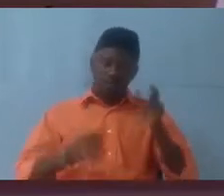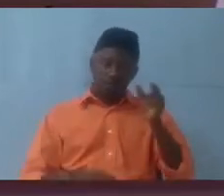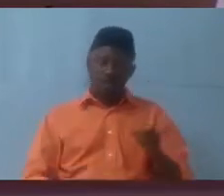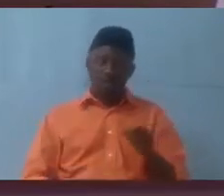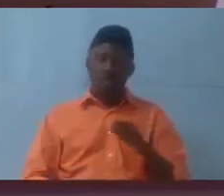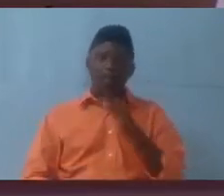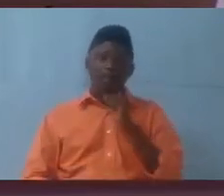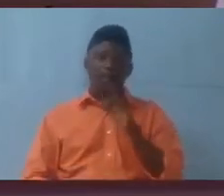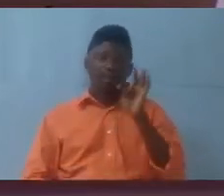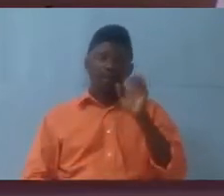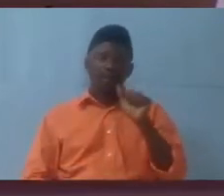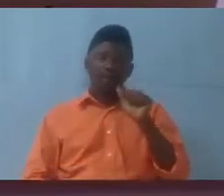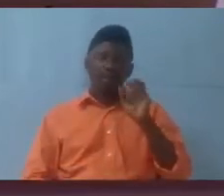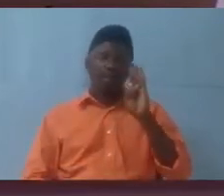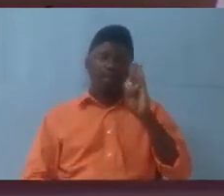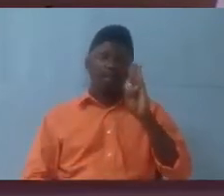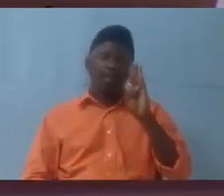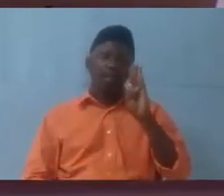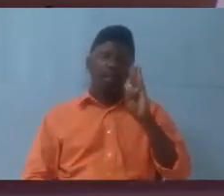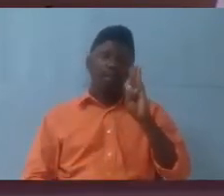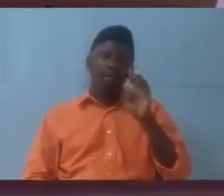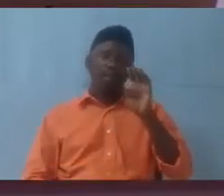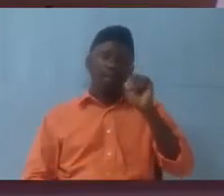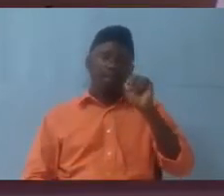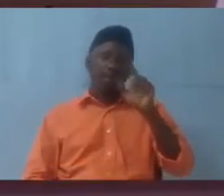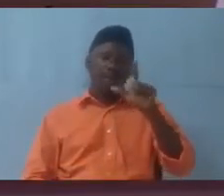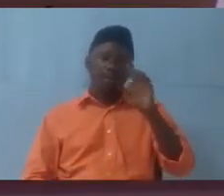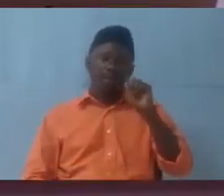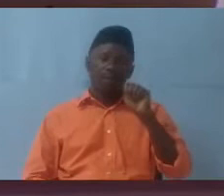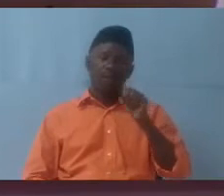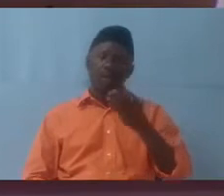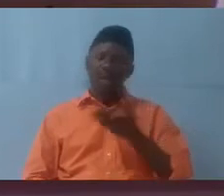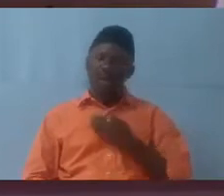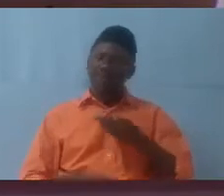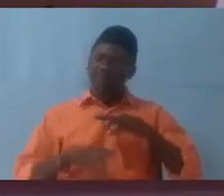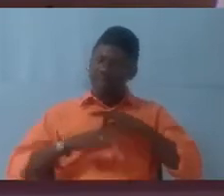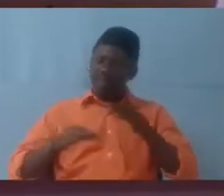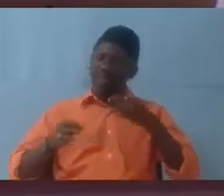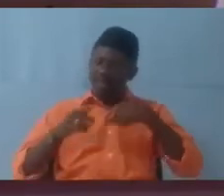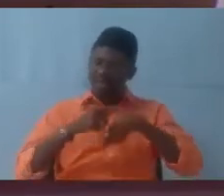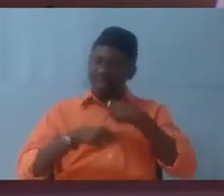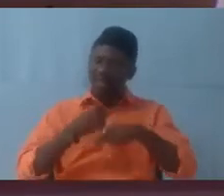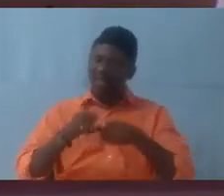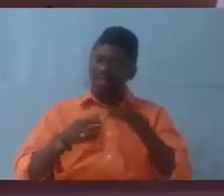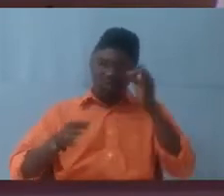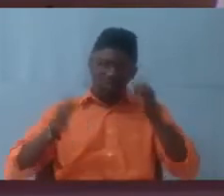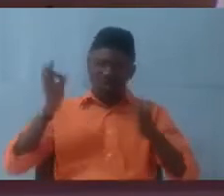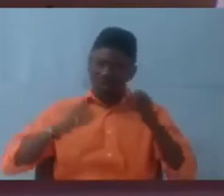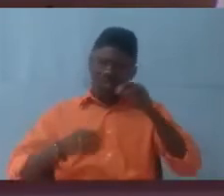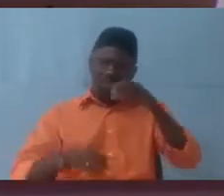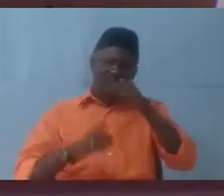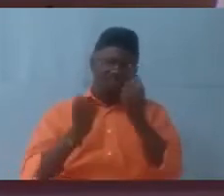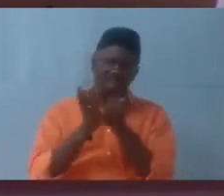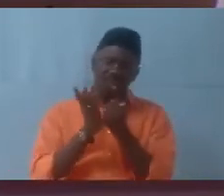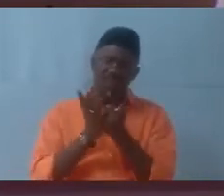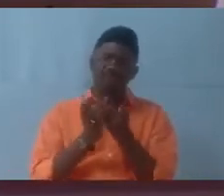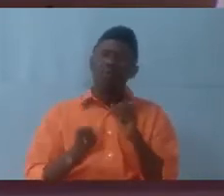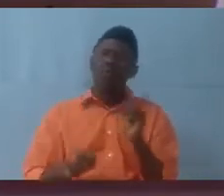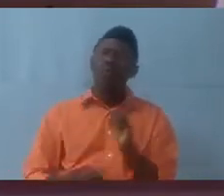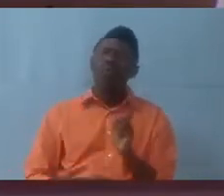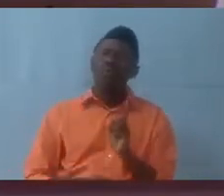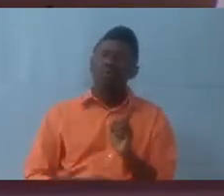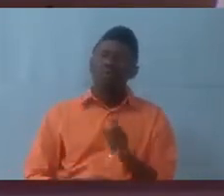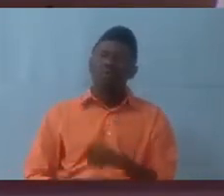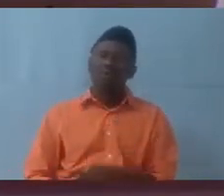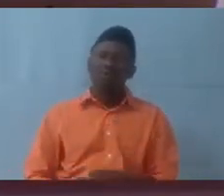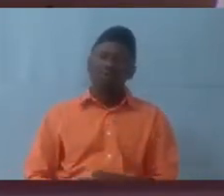Mr. Gomez, that is what I want to say. Commission, what is the CJ, the Chief Justice, who is the Fakbele, what